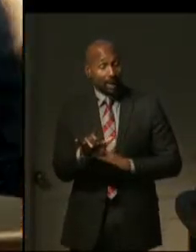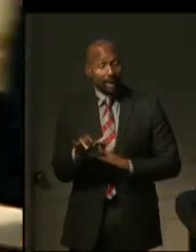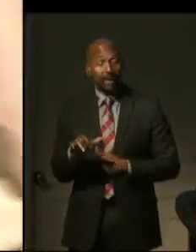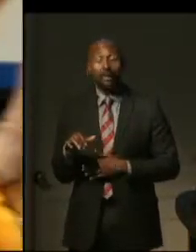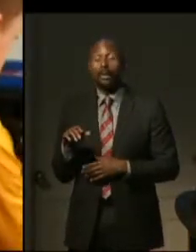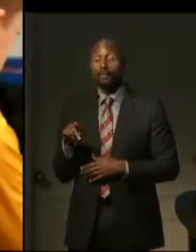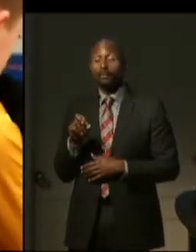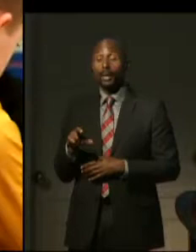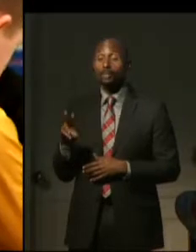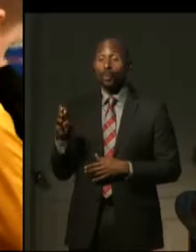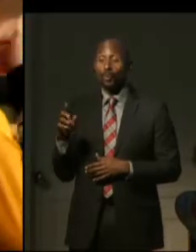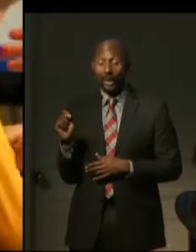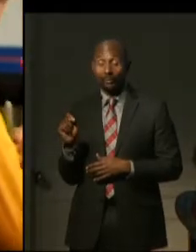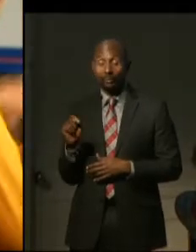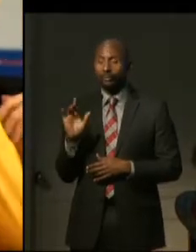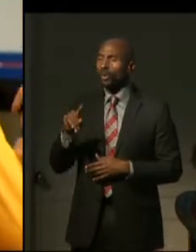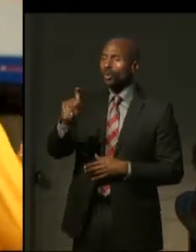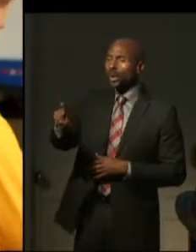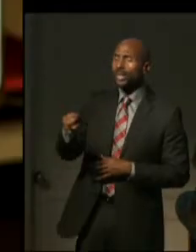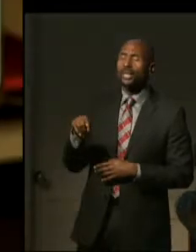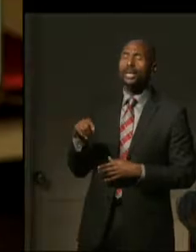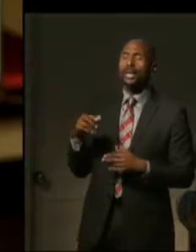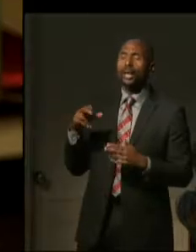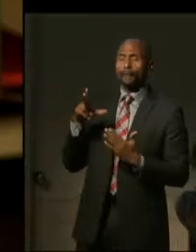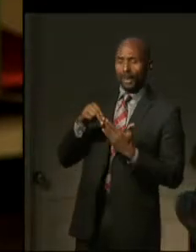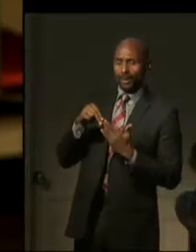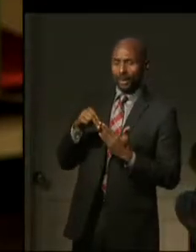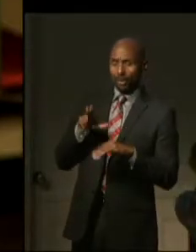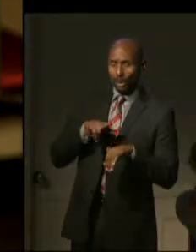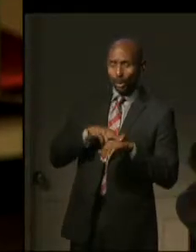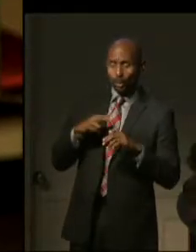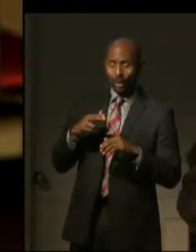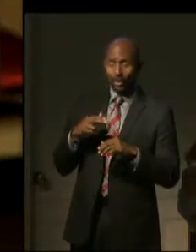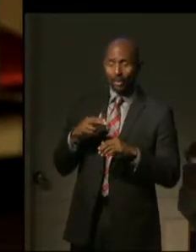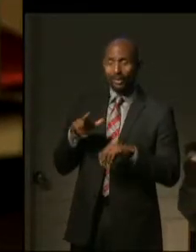or is it natural? Human-made.